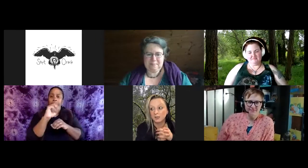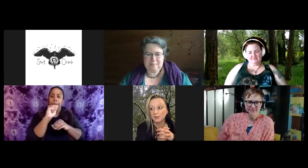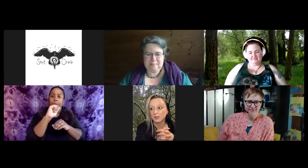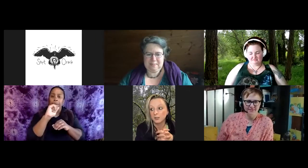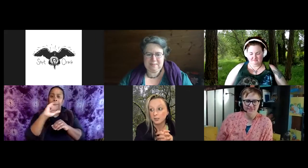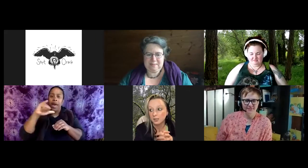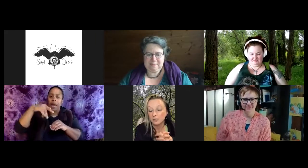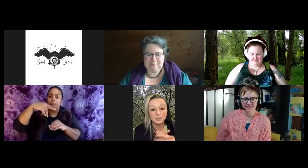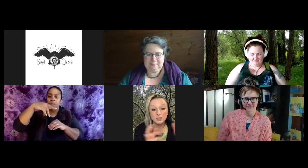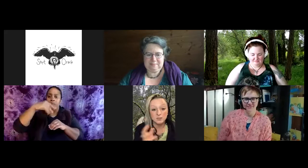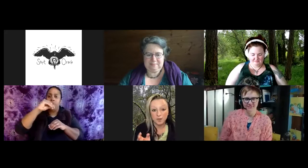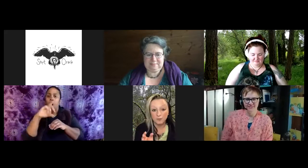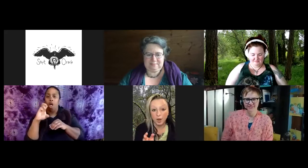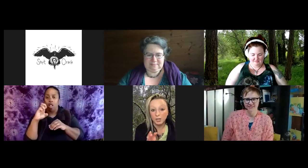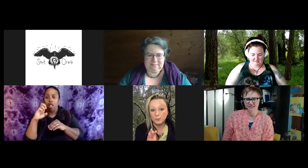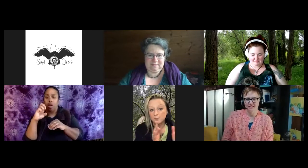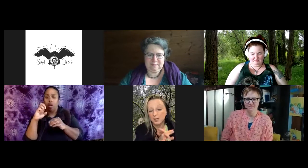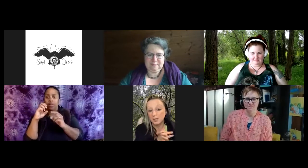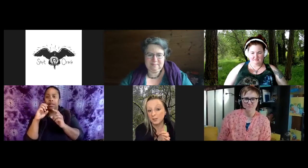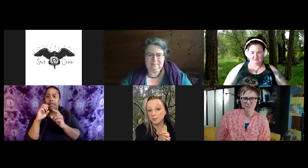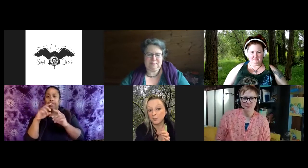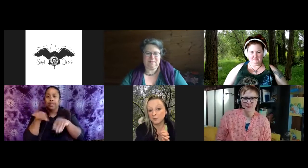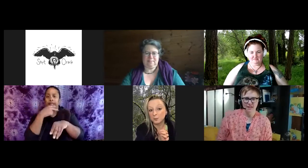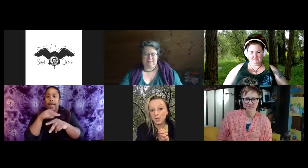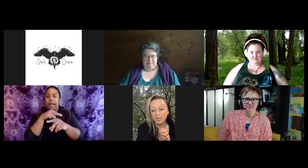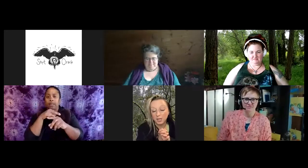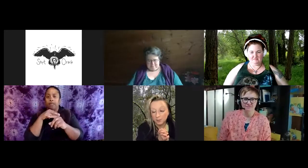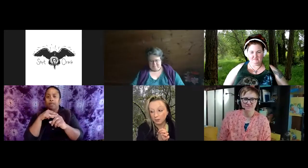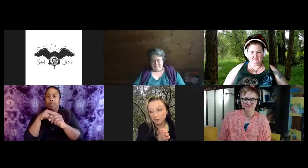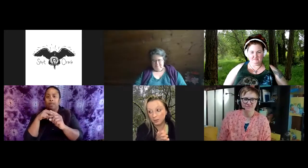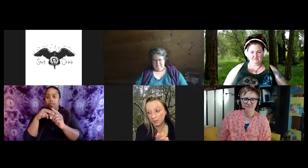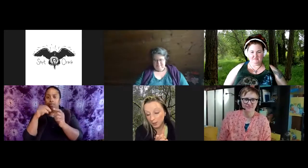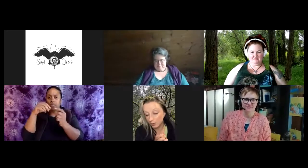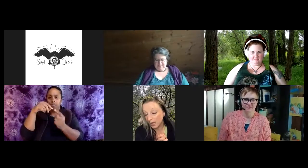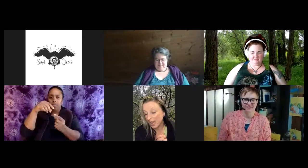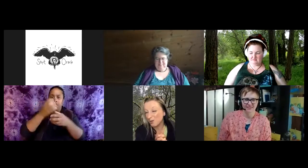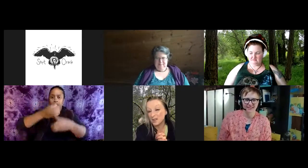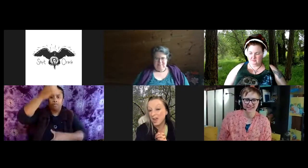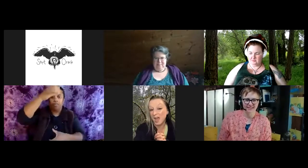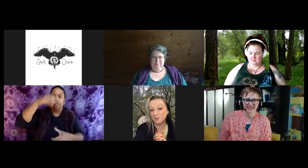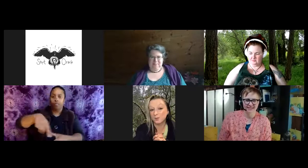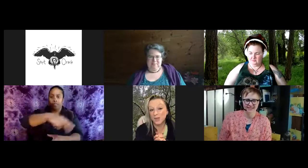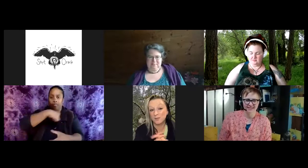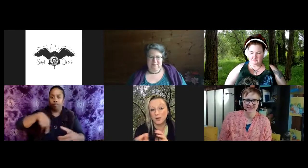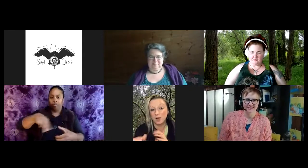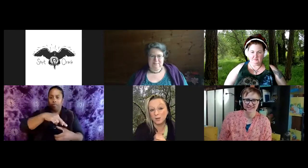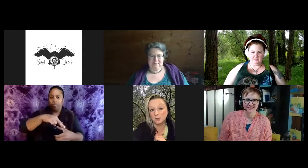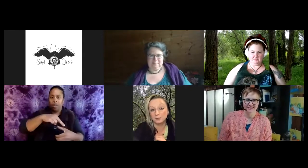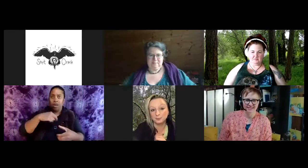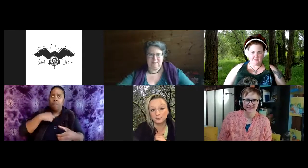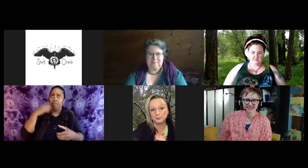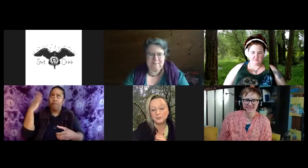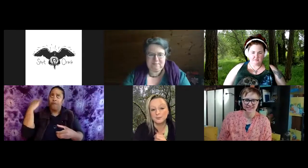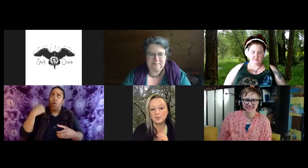I used to live on a farm in Rumford, Maine. I'm now living like about an hour and a half from that farm.